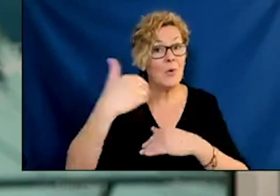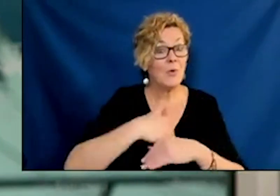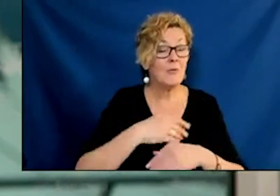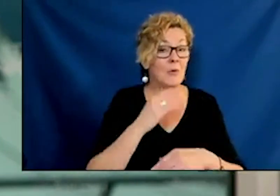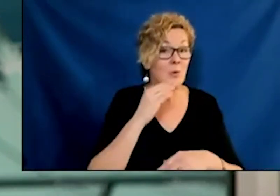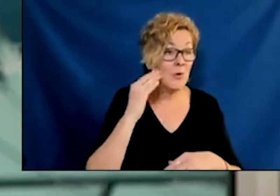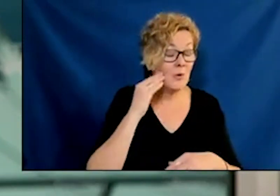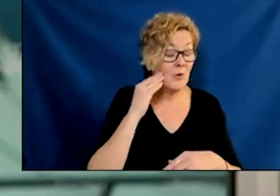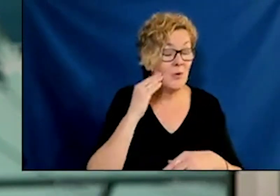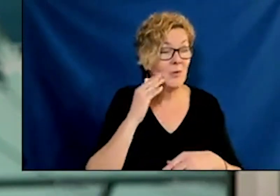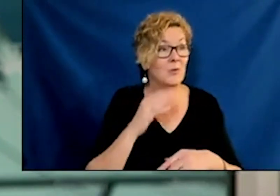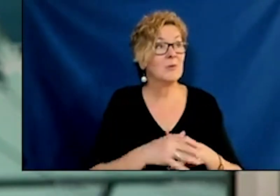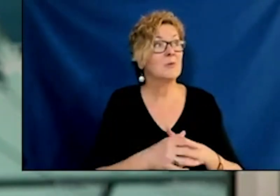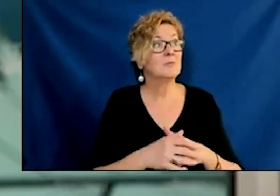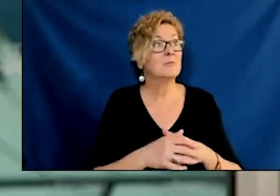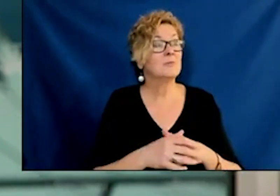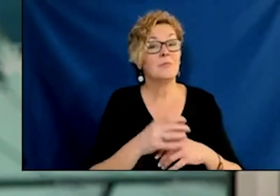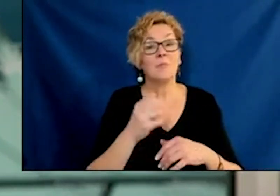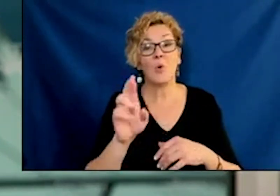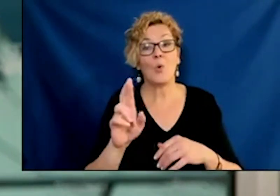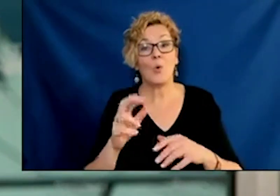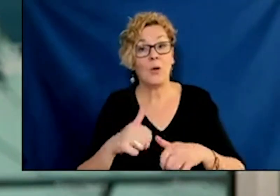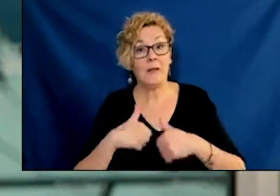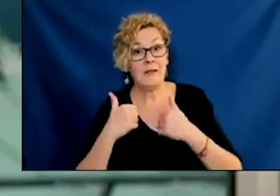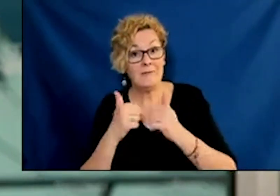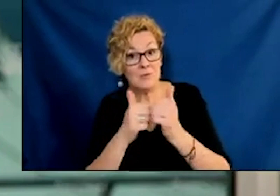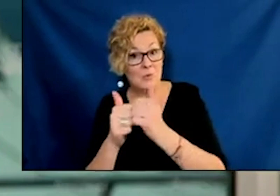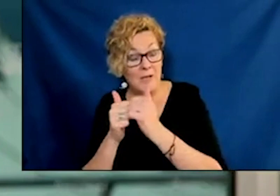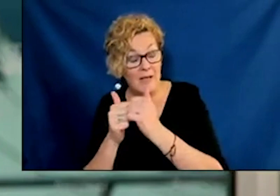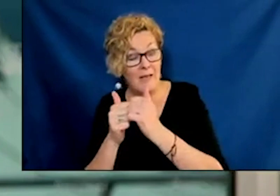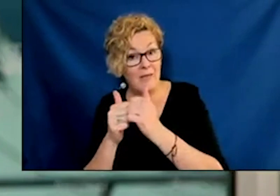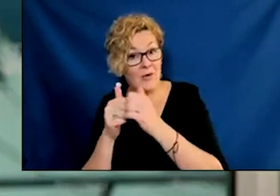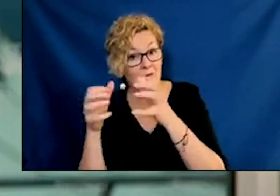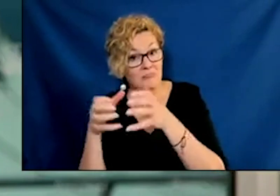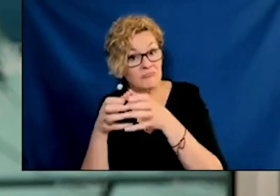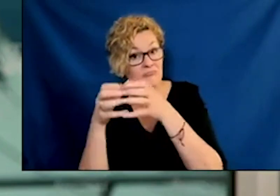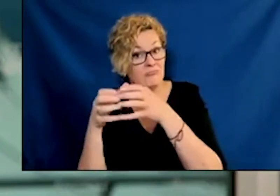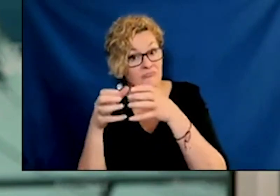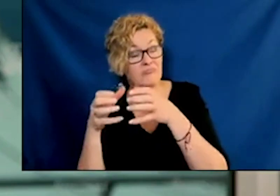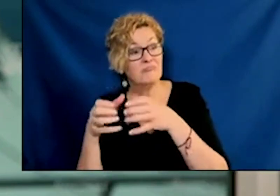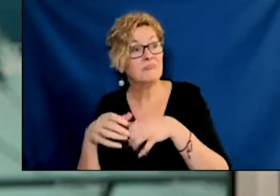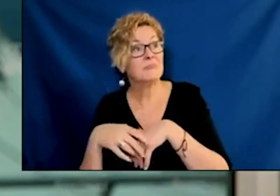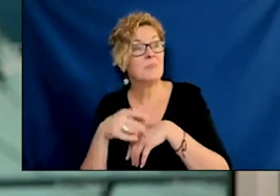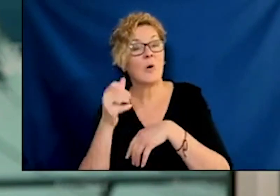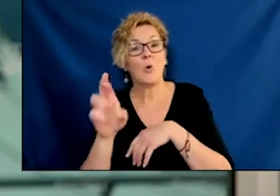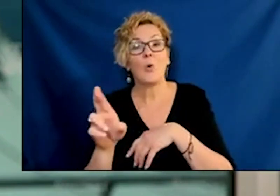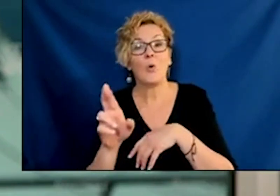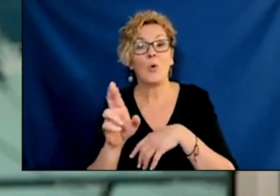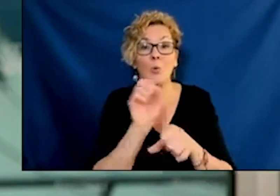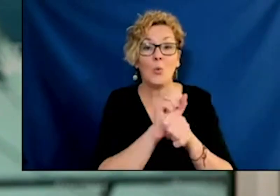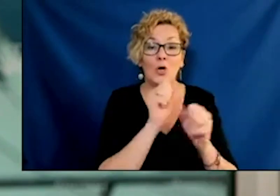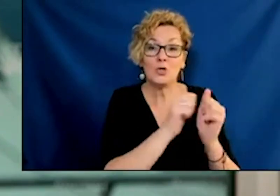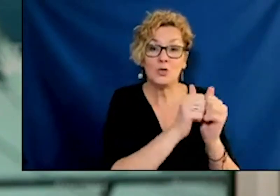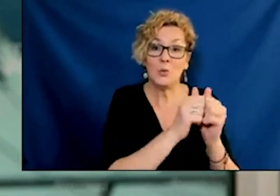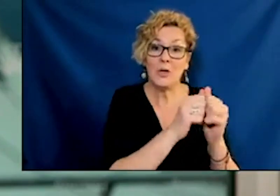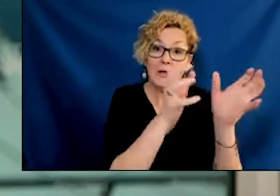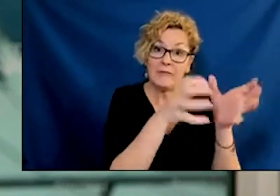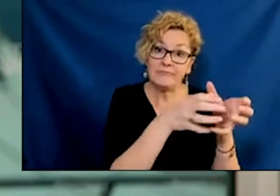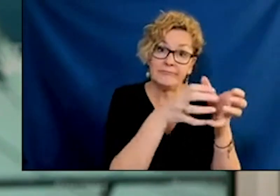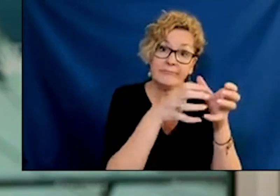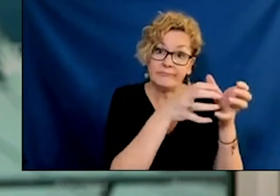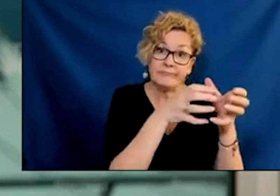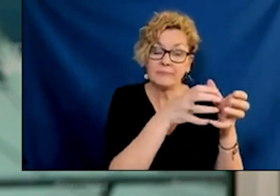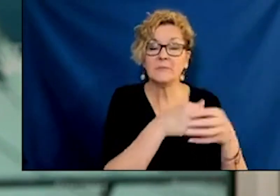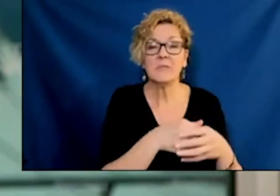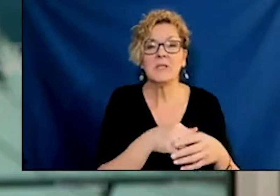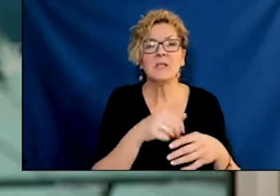it transmits in those environments. We see it in workplaces as well, in many different settings in the workplace, not necessarily